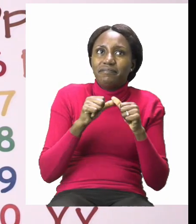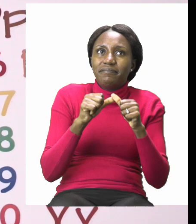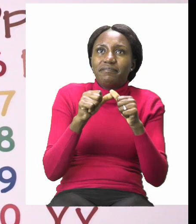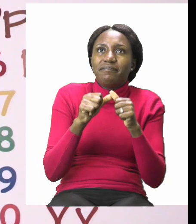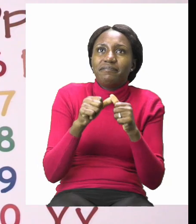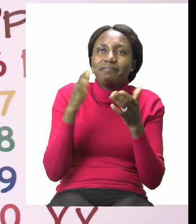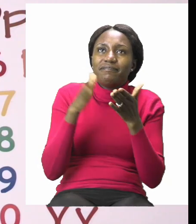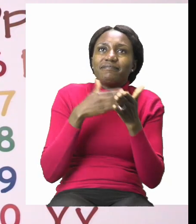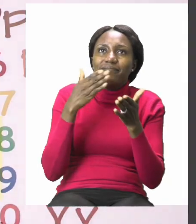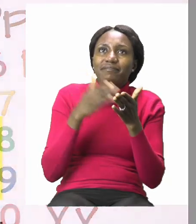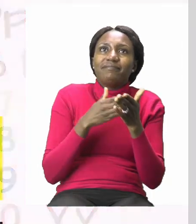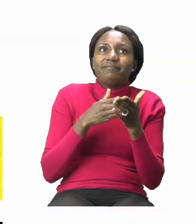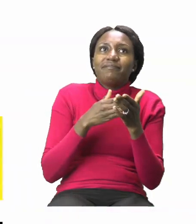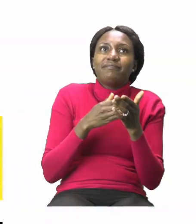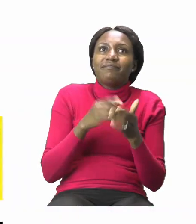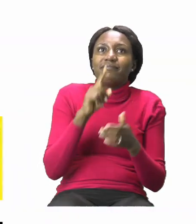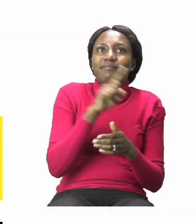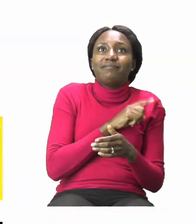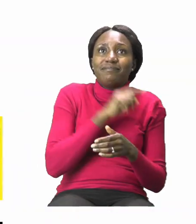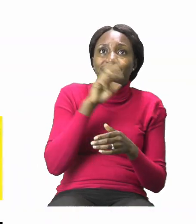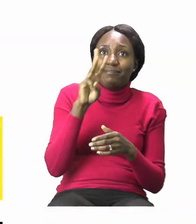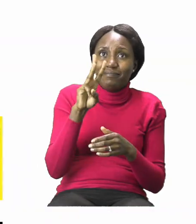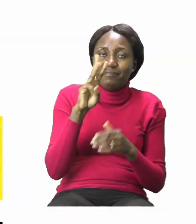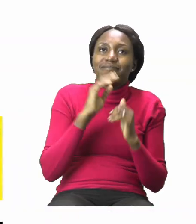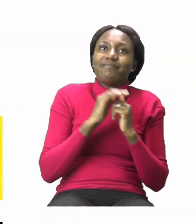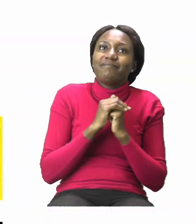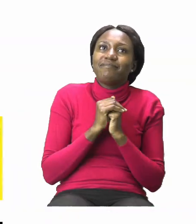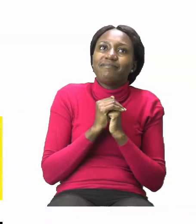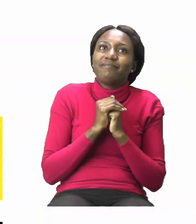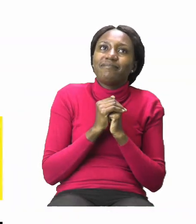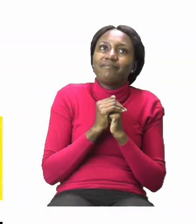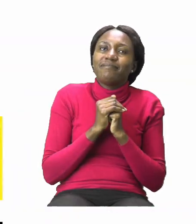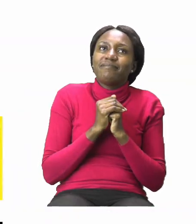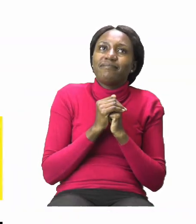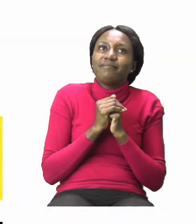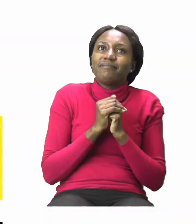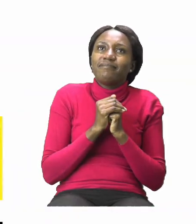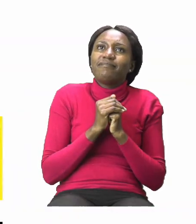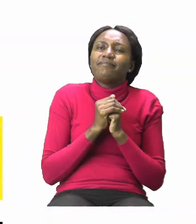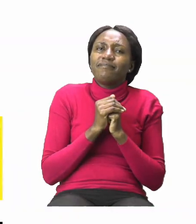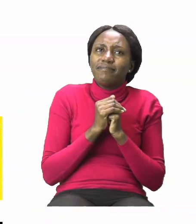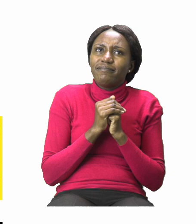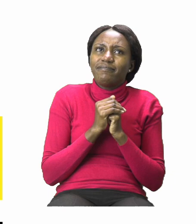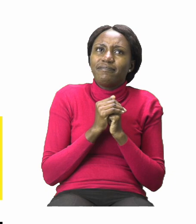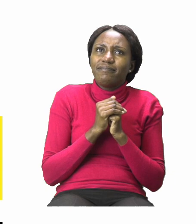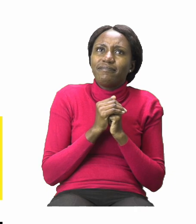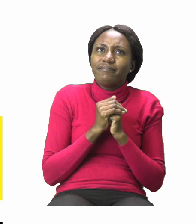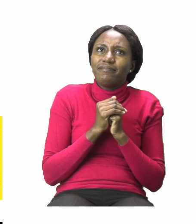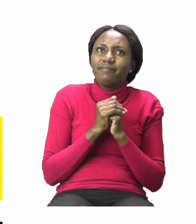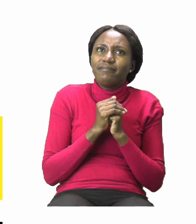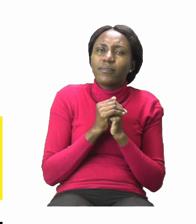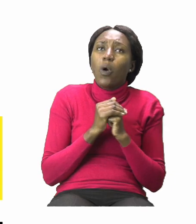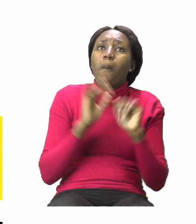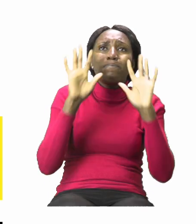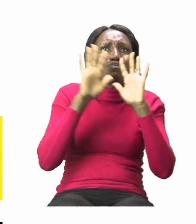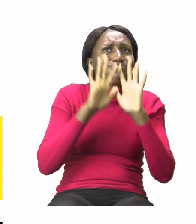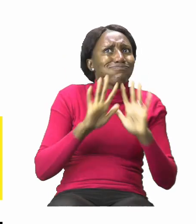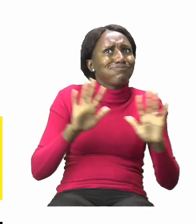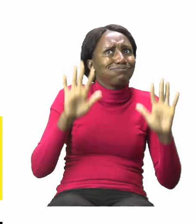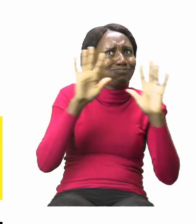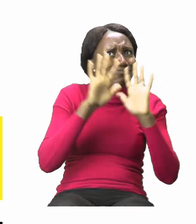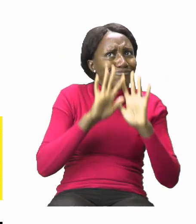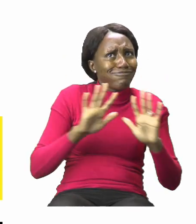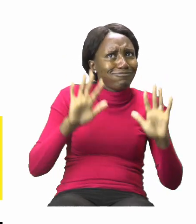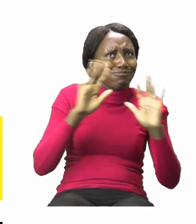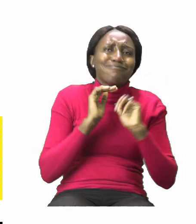page, page 13. On page 13, it's about coloring.